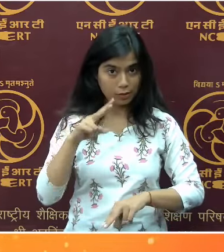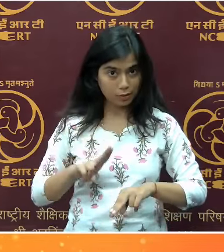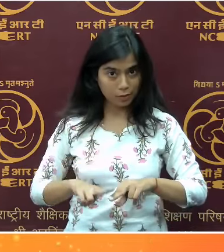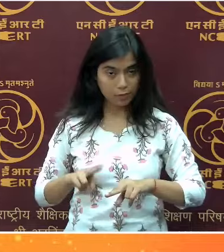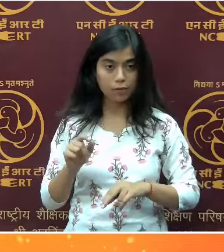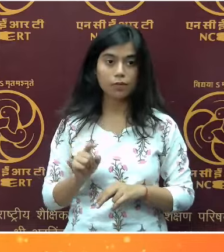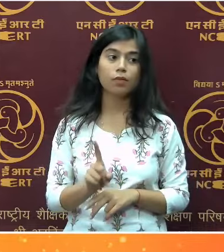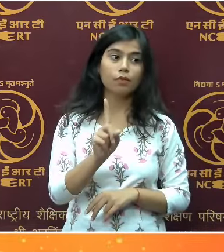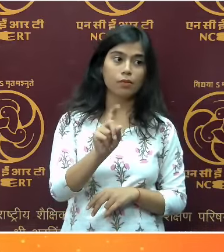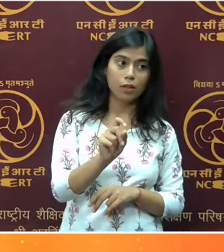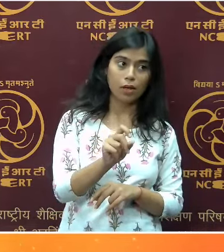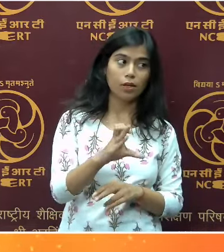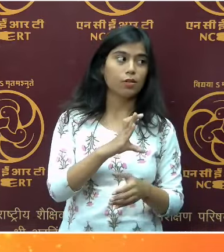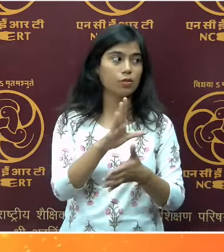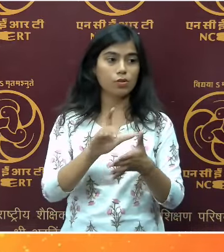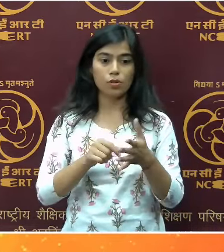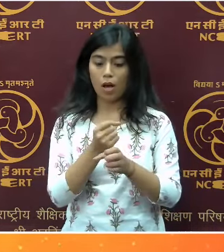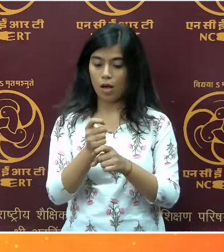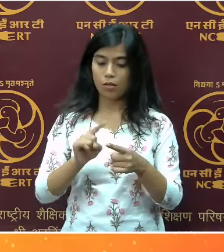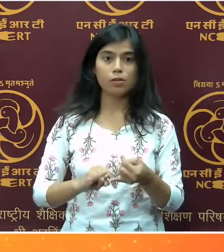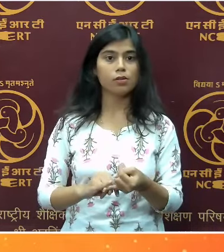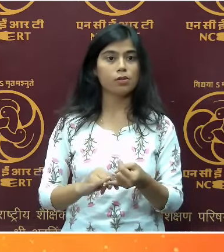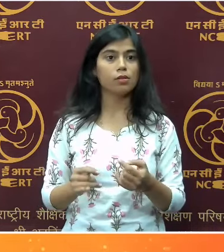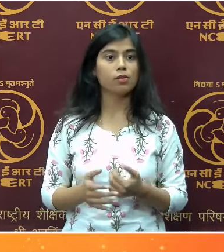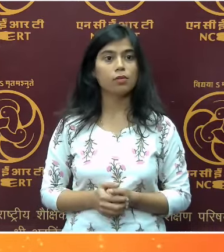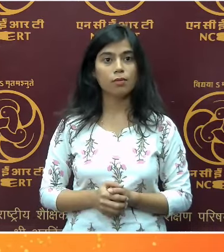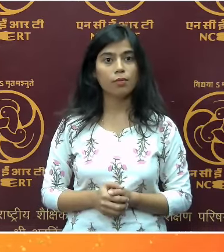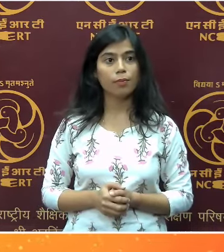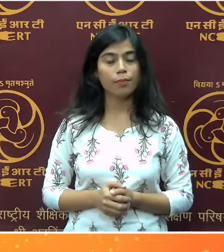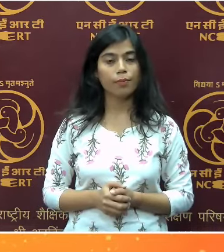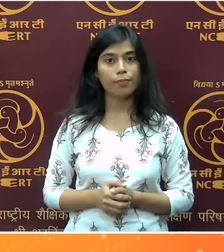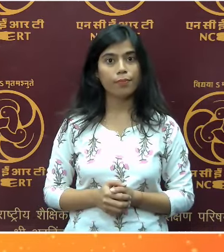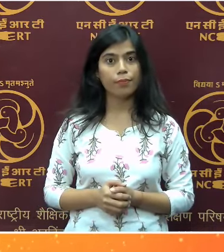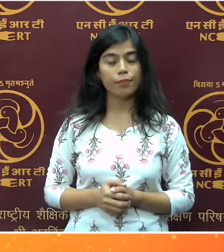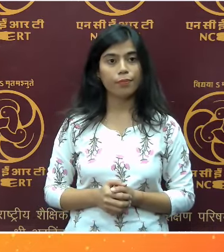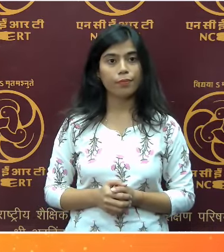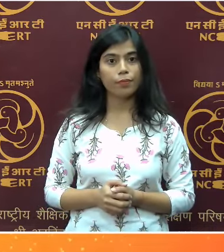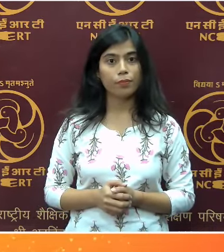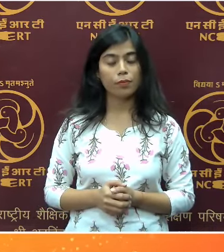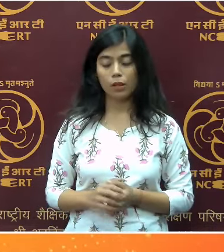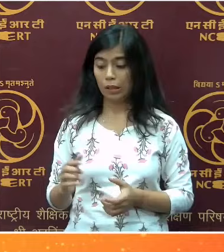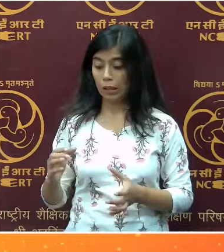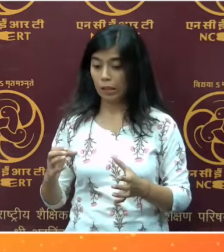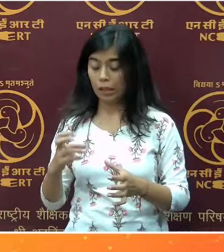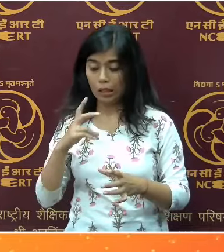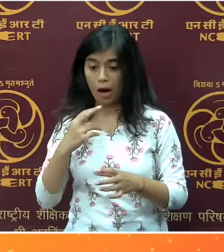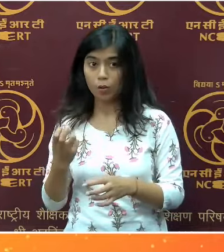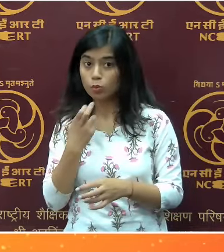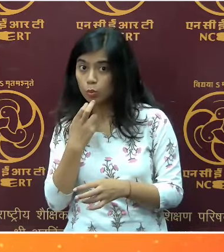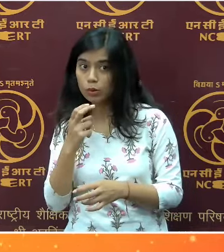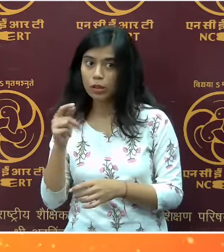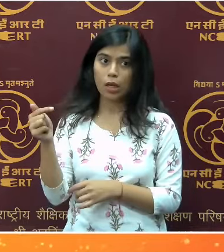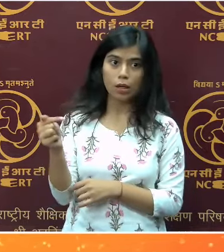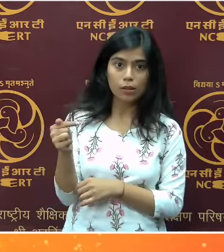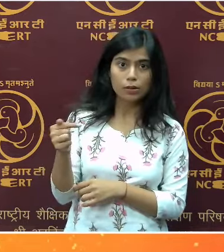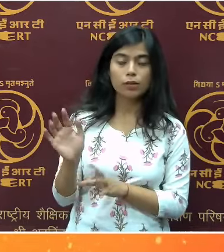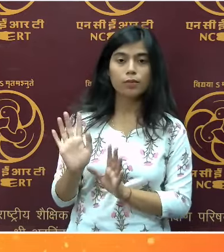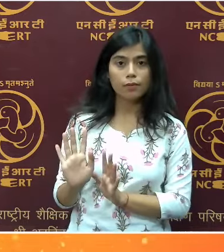10 charges, some 10 electrons are coming from this negative end, the same 10 charge will